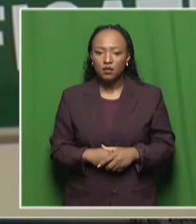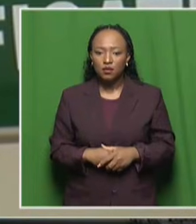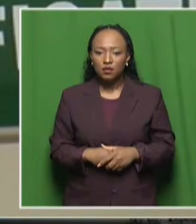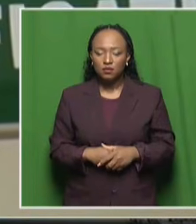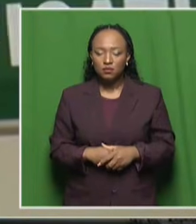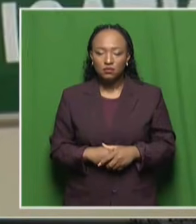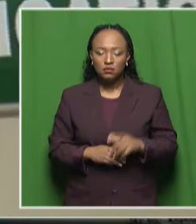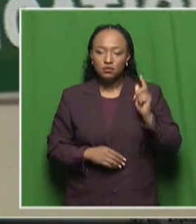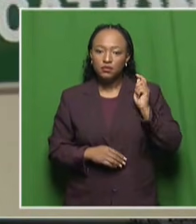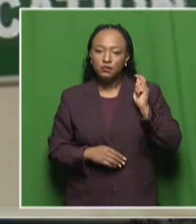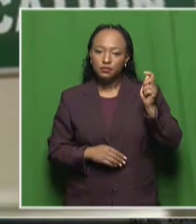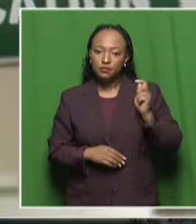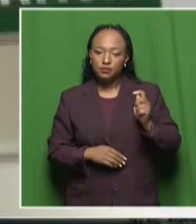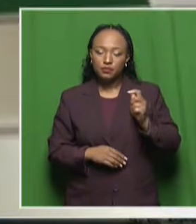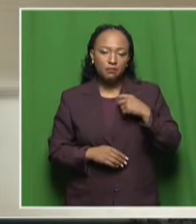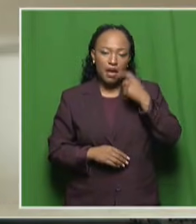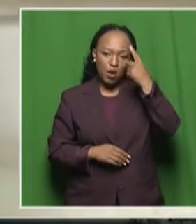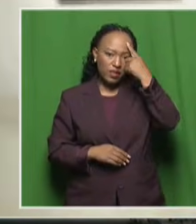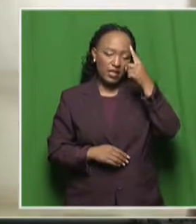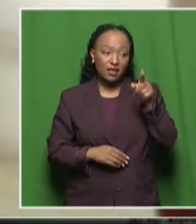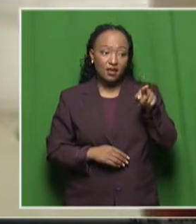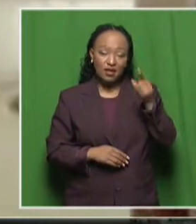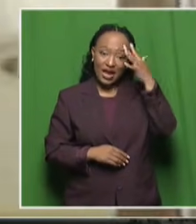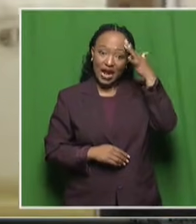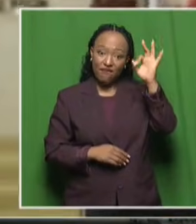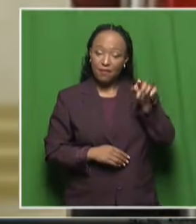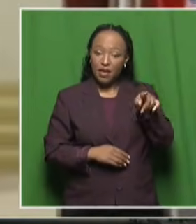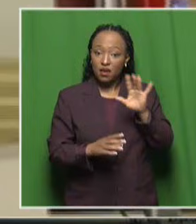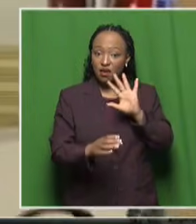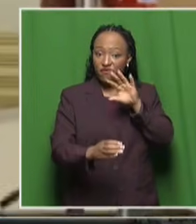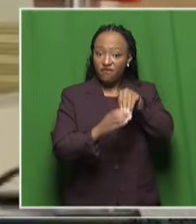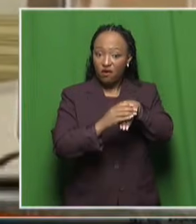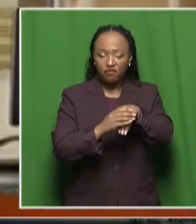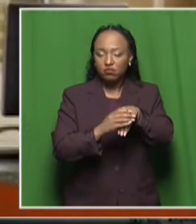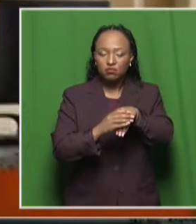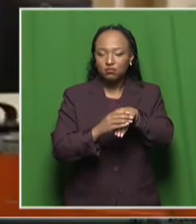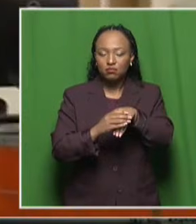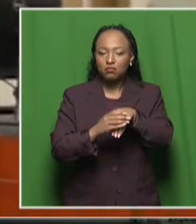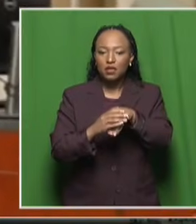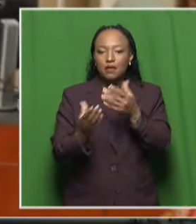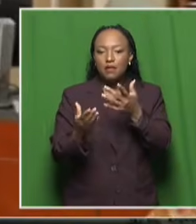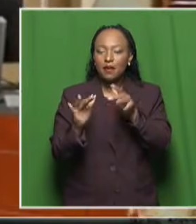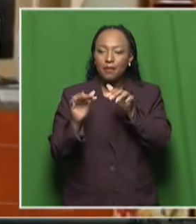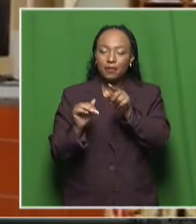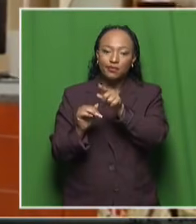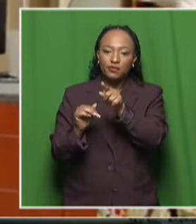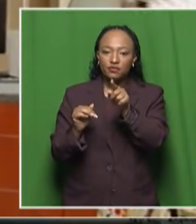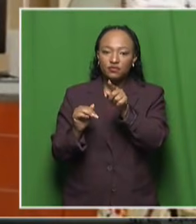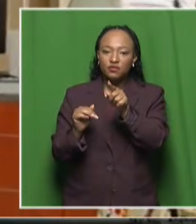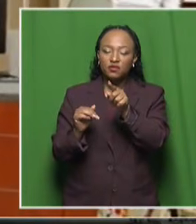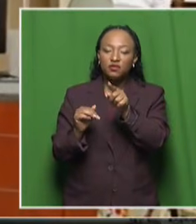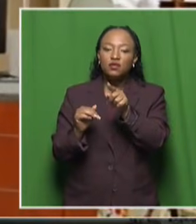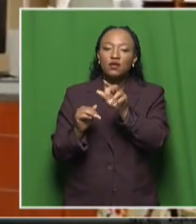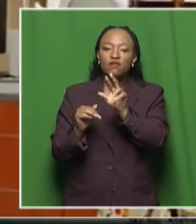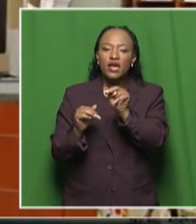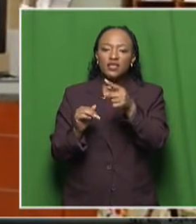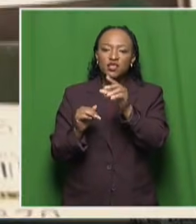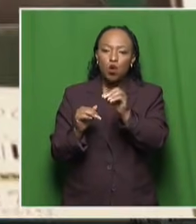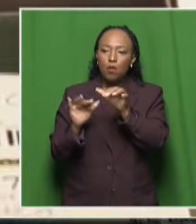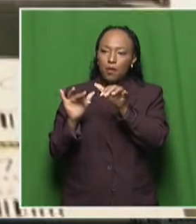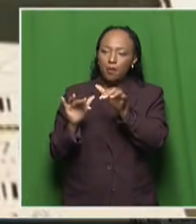is involved in sanctioning this. Quite clearly, these people were recruited by this non-governmental